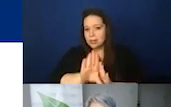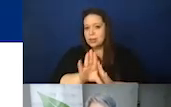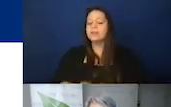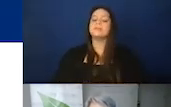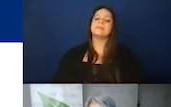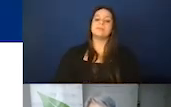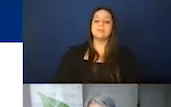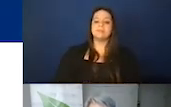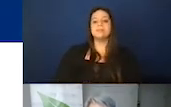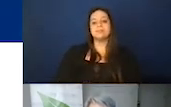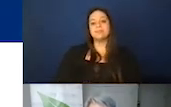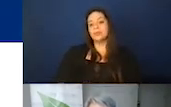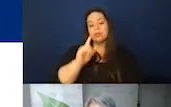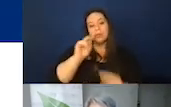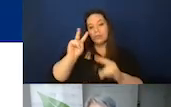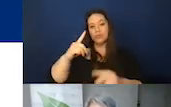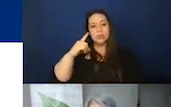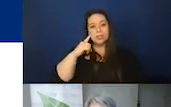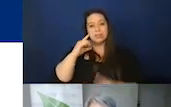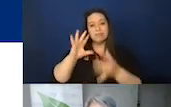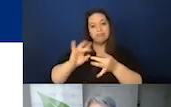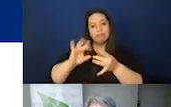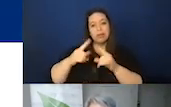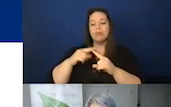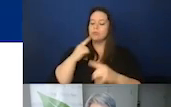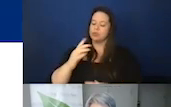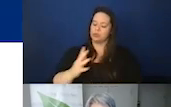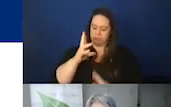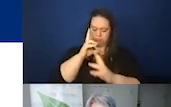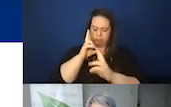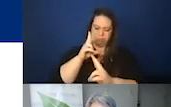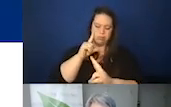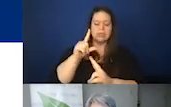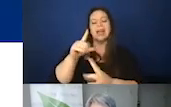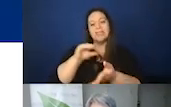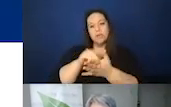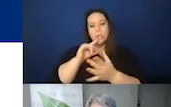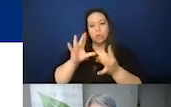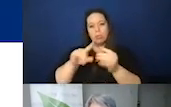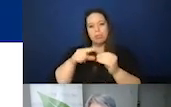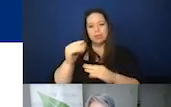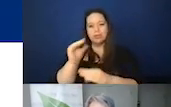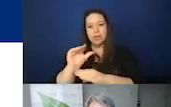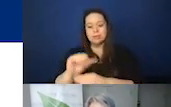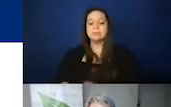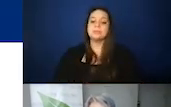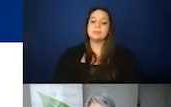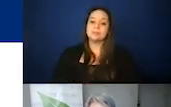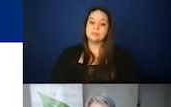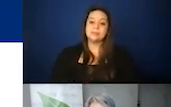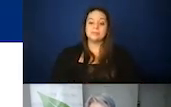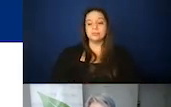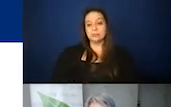I'm very much looking forward to hearing the two esteemed physicians who are going to talk to us about this tonight. I just want to say